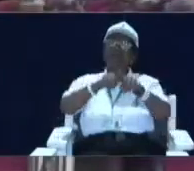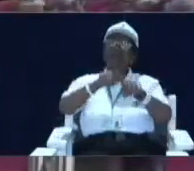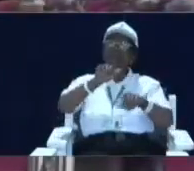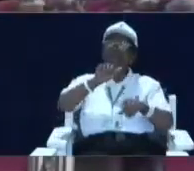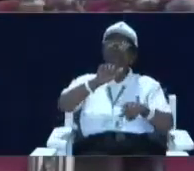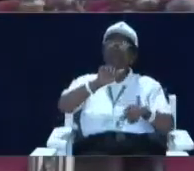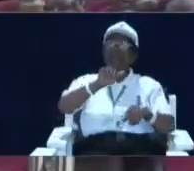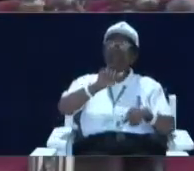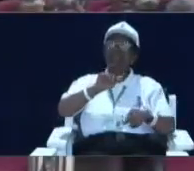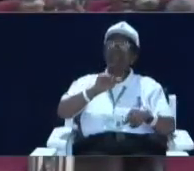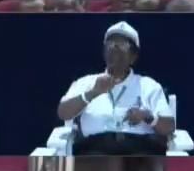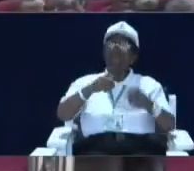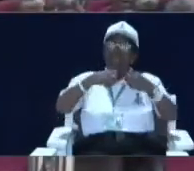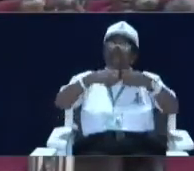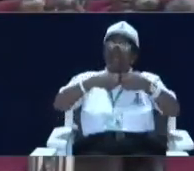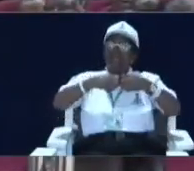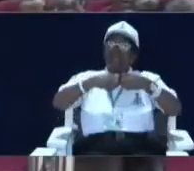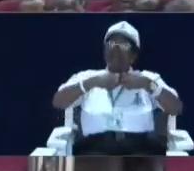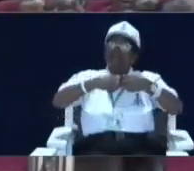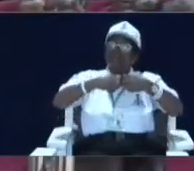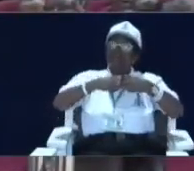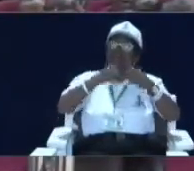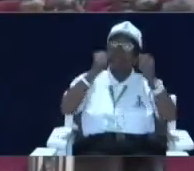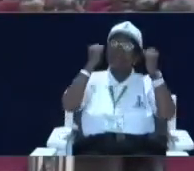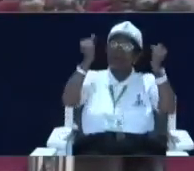it was electric.